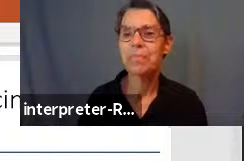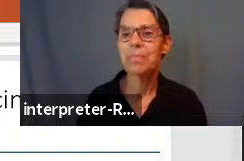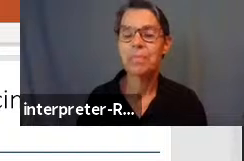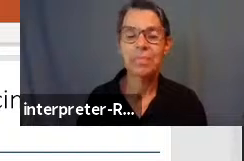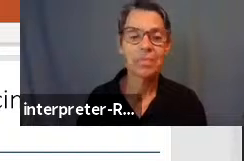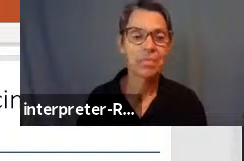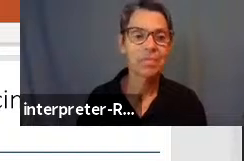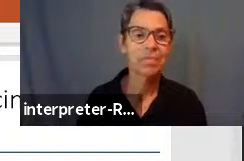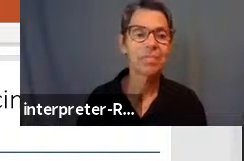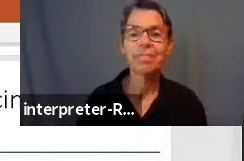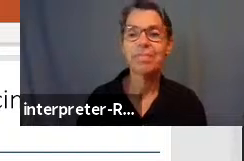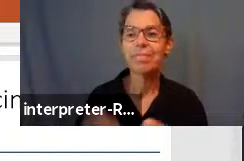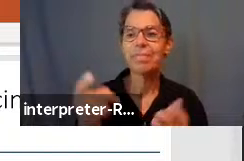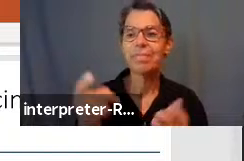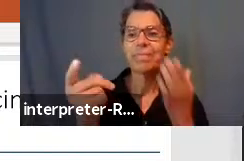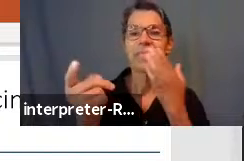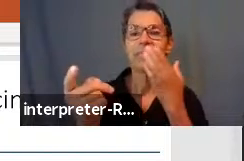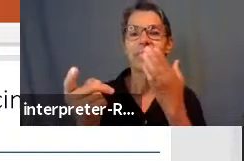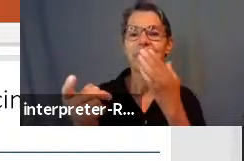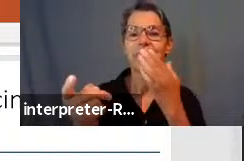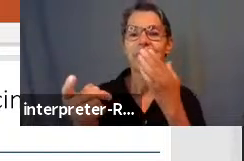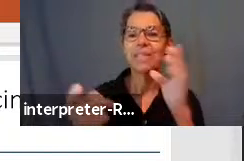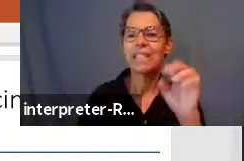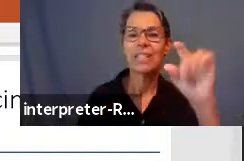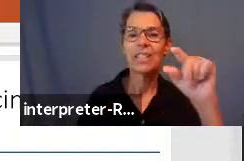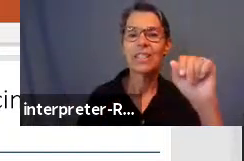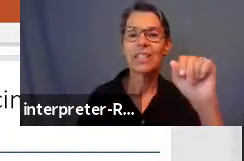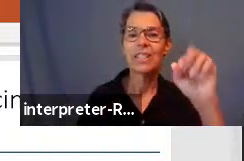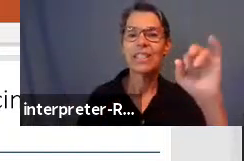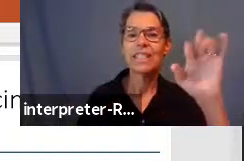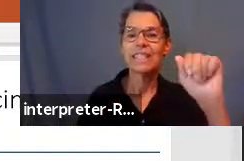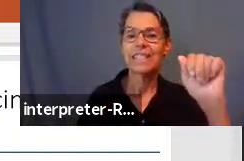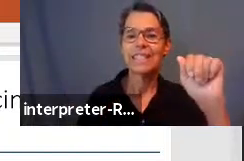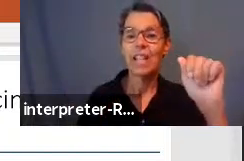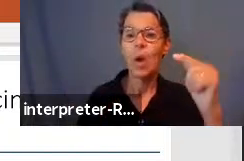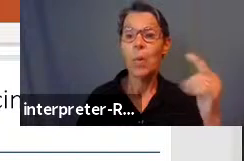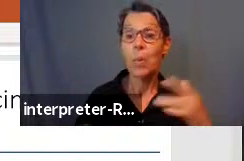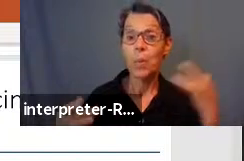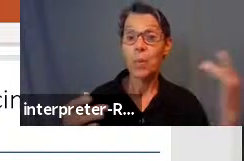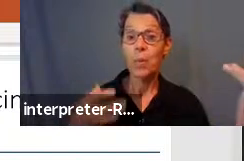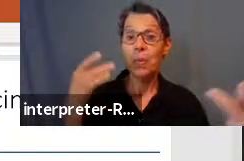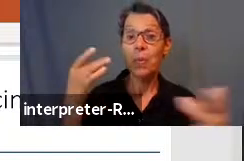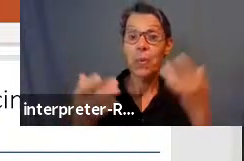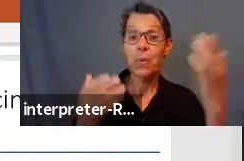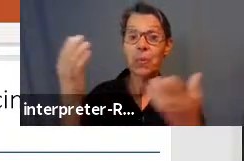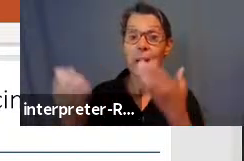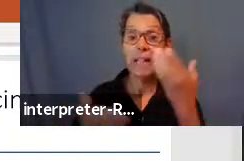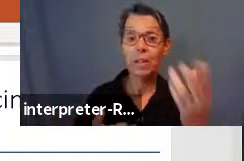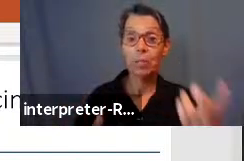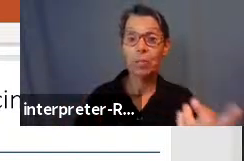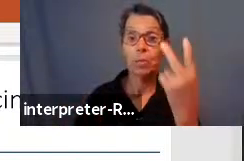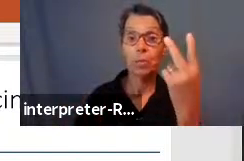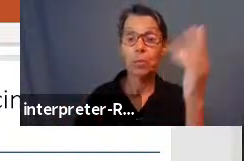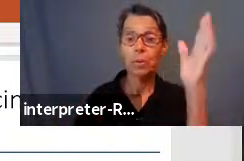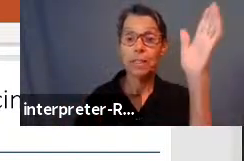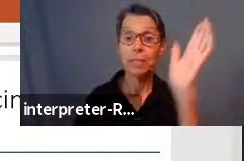right, thank you, Dr. Garcia. We are very excited to welcome two speakers who will talk about